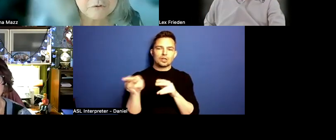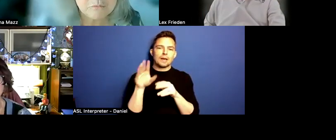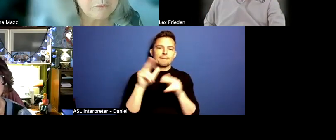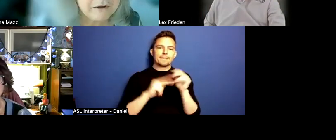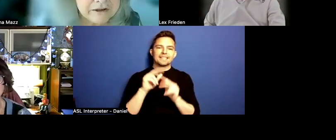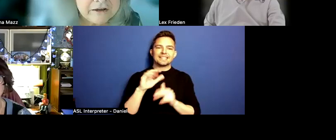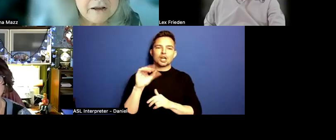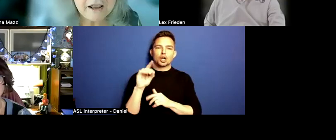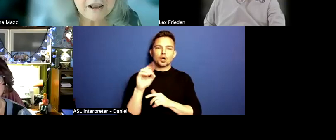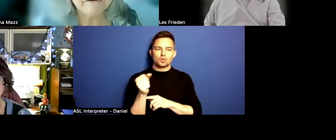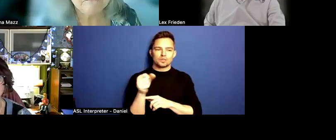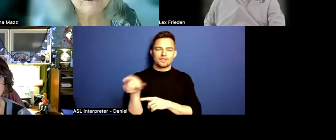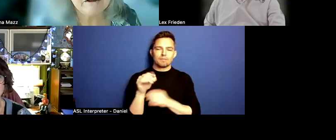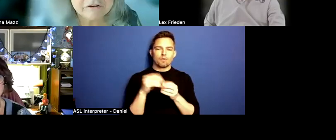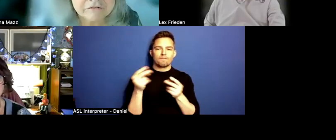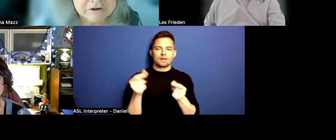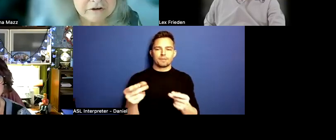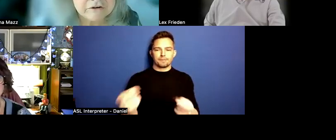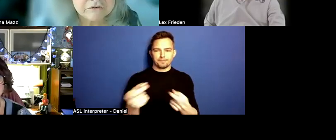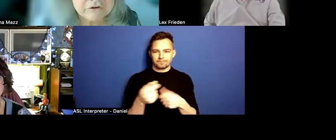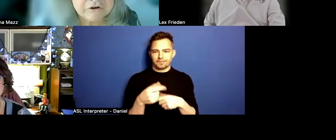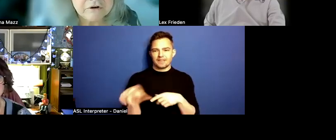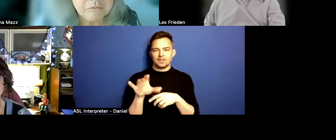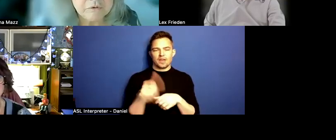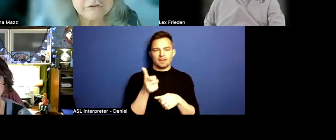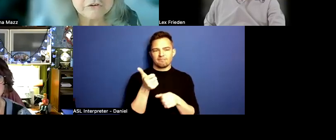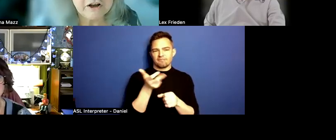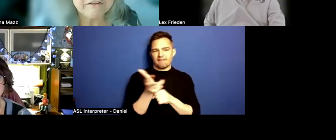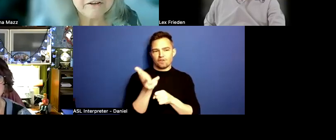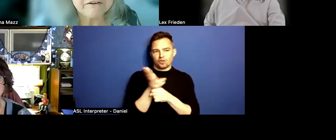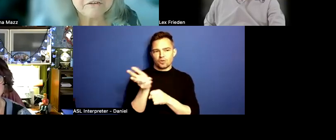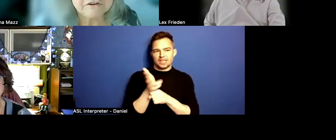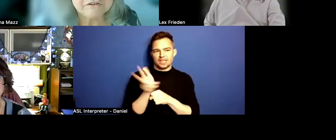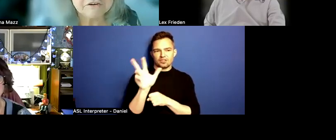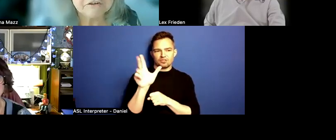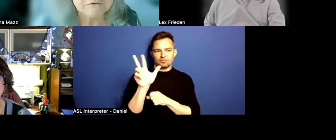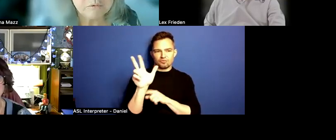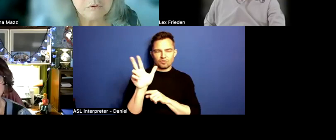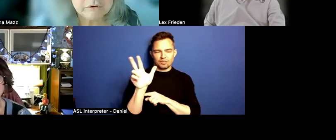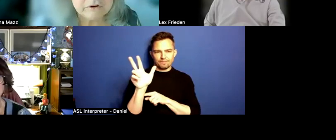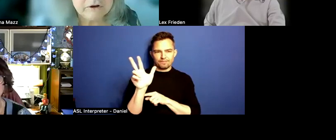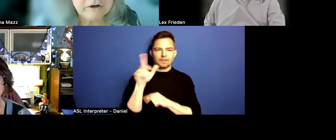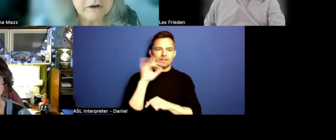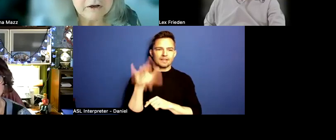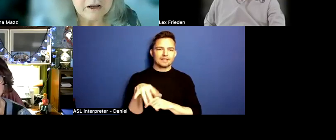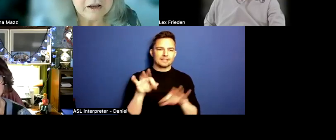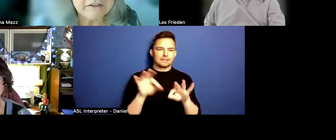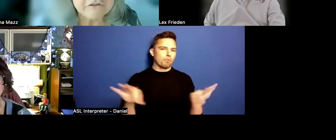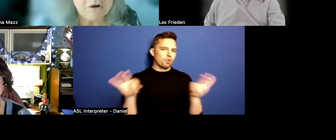do that. They do it more quickly, and they do it every 3 years, which I think is